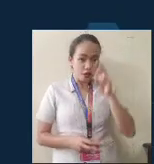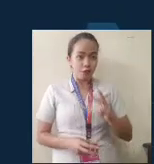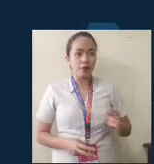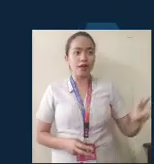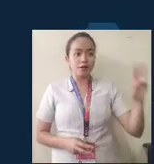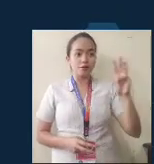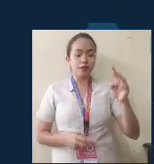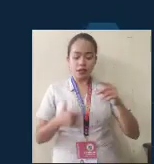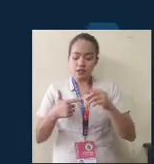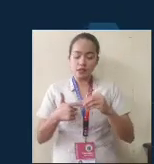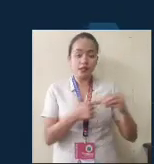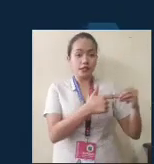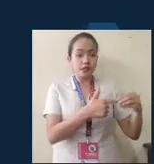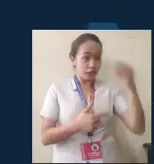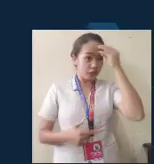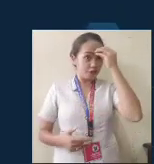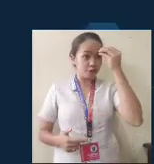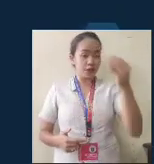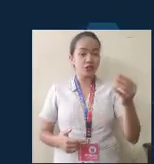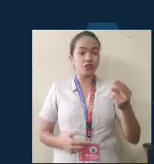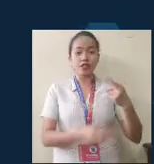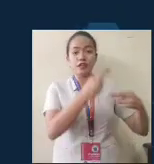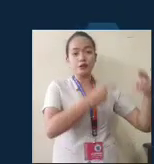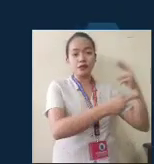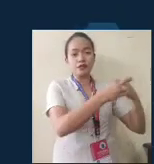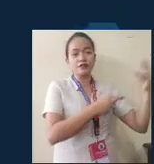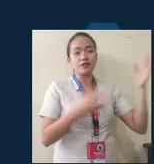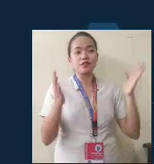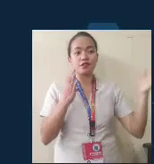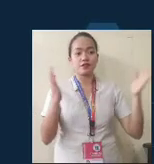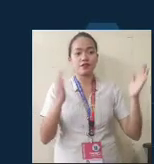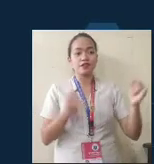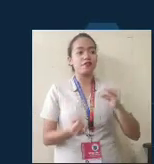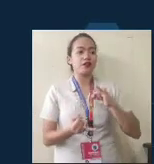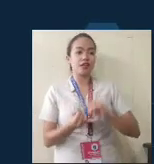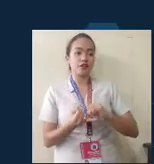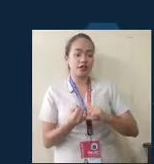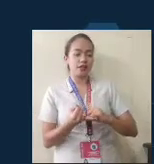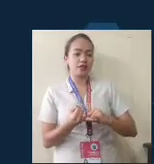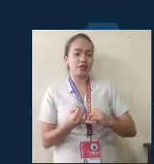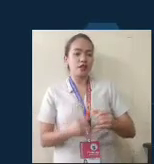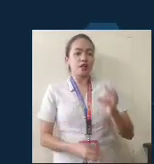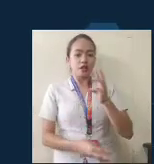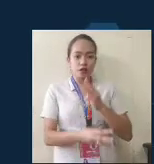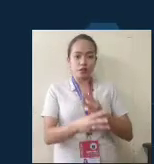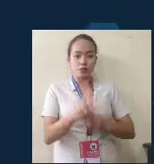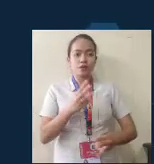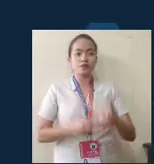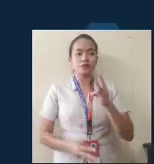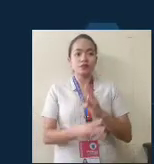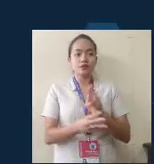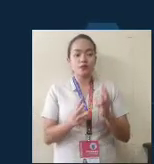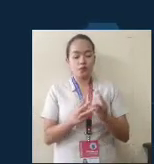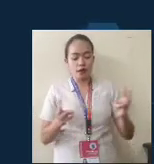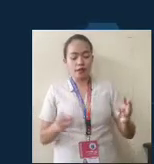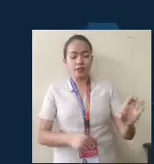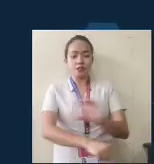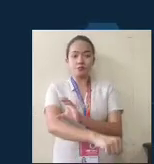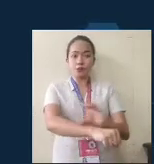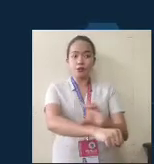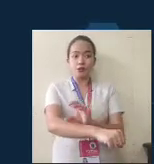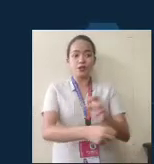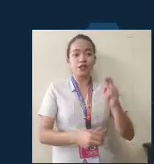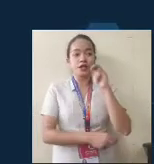by name, the web, the leading information retrieval service of the Internet, the